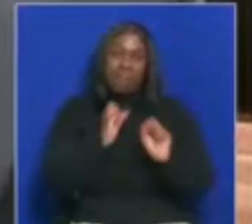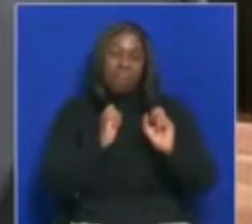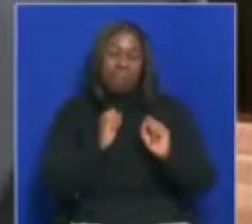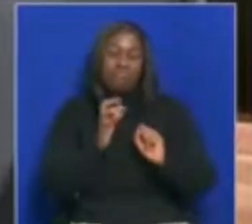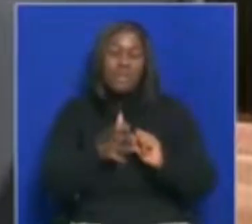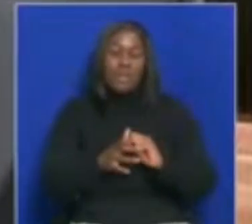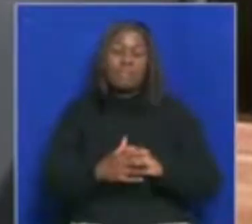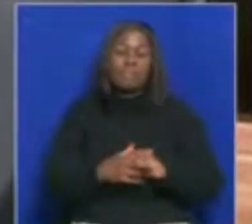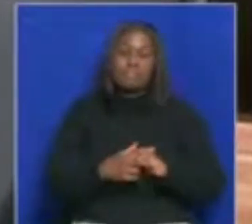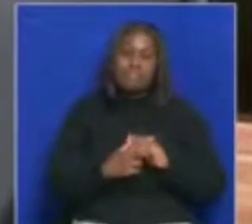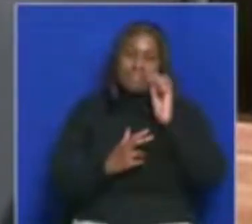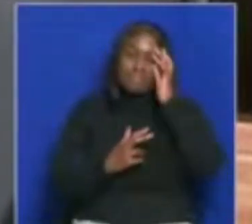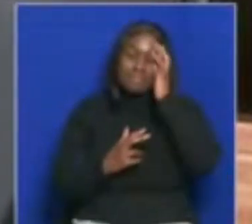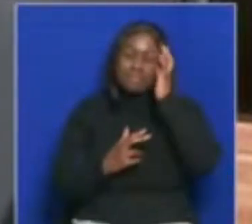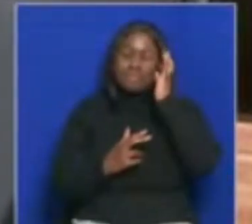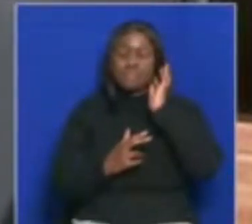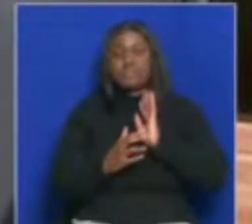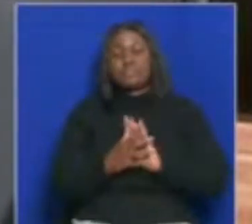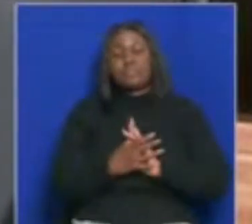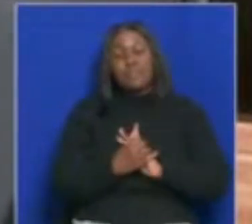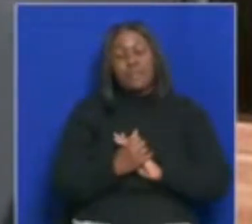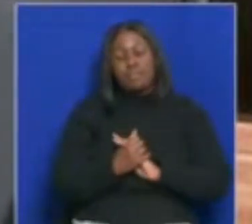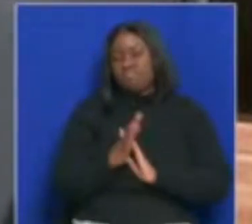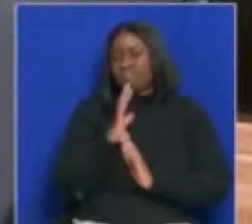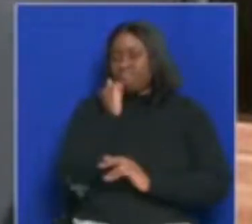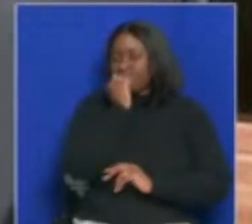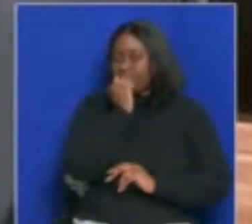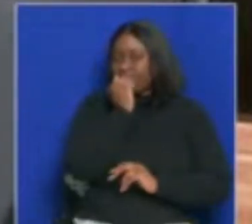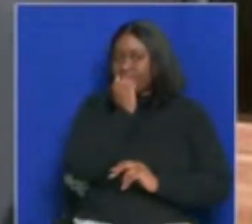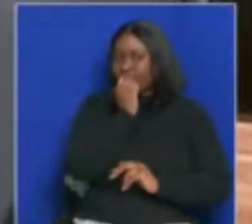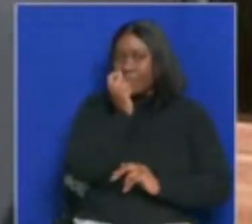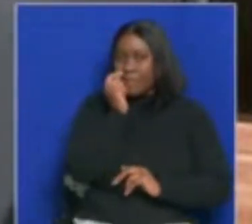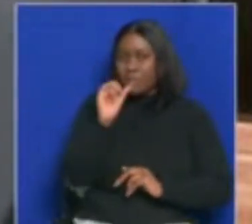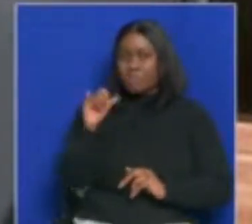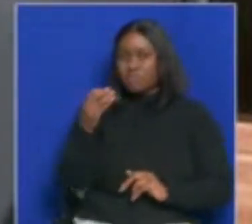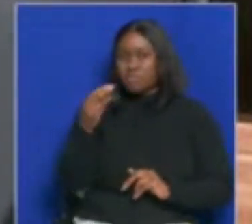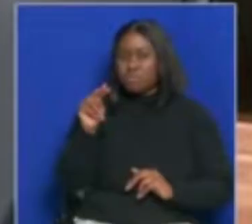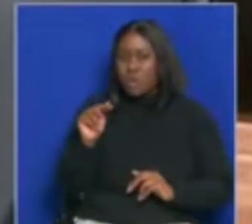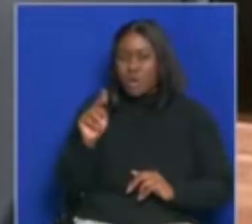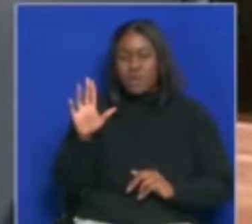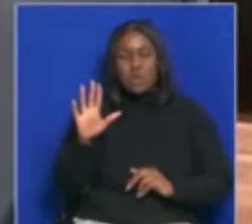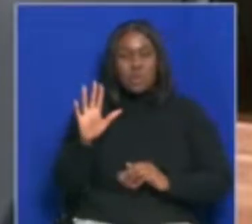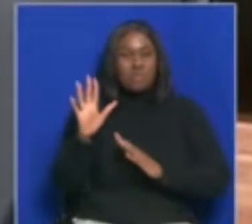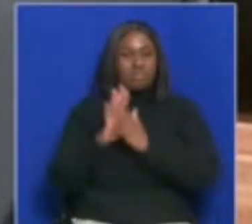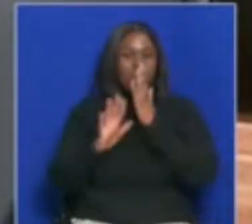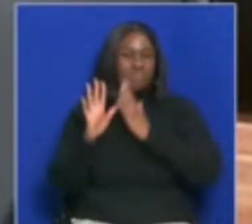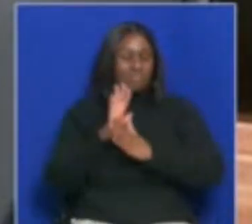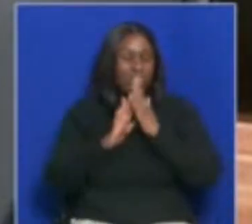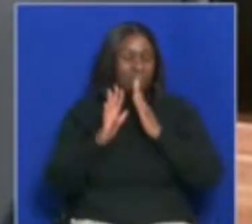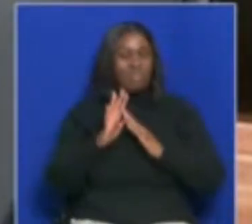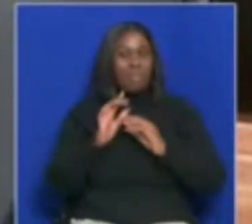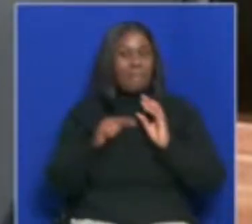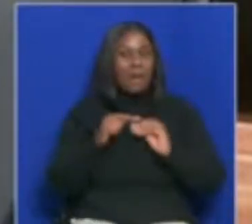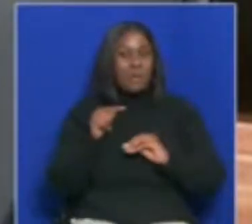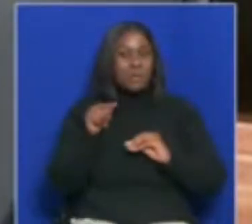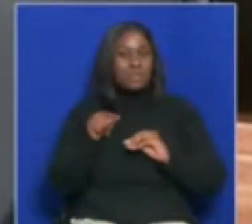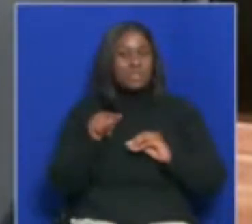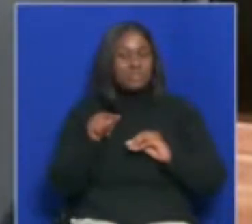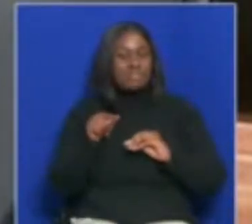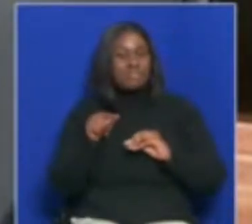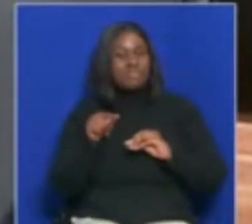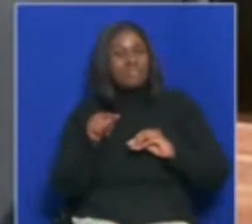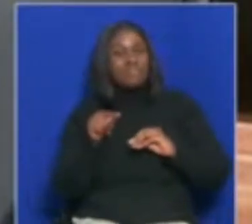Sorry, Mr. John, you speak about a an approach